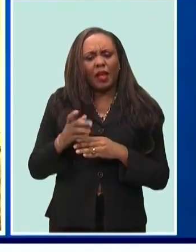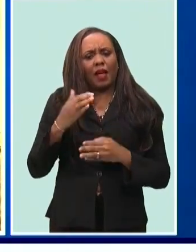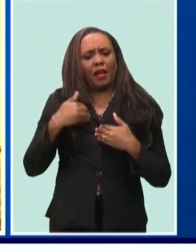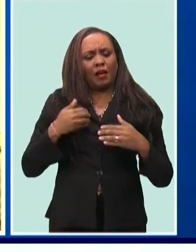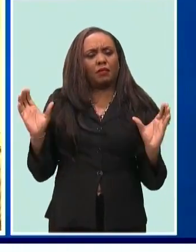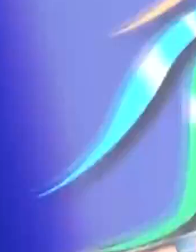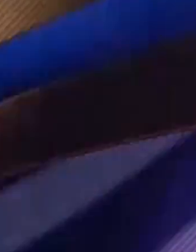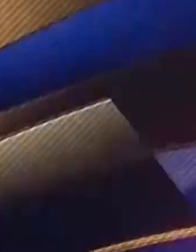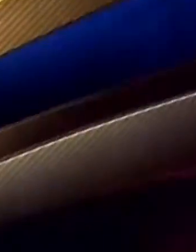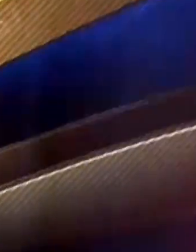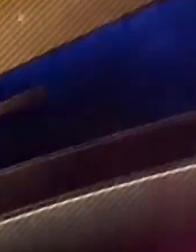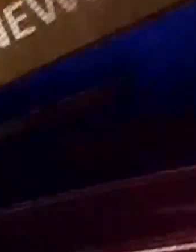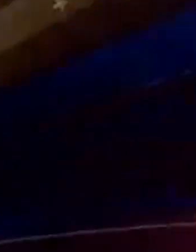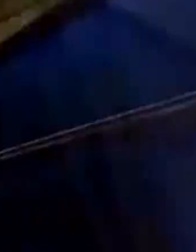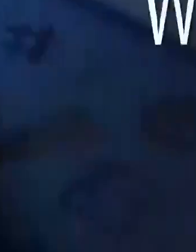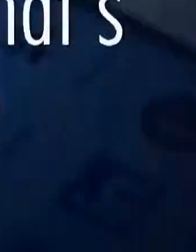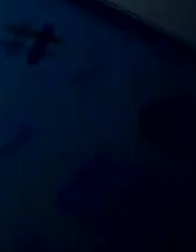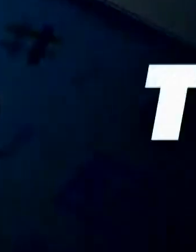certified.